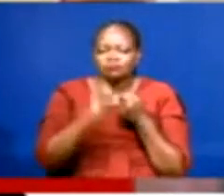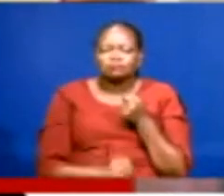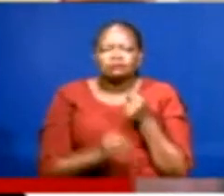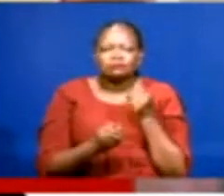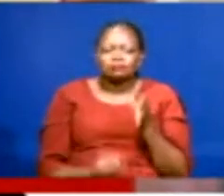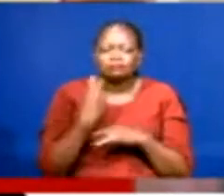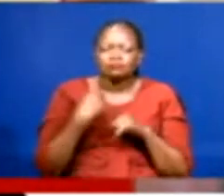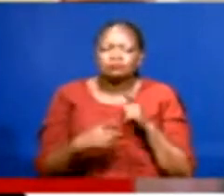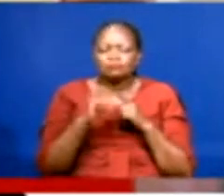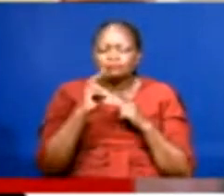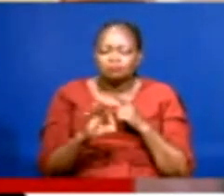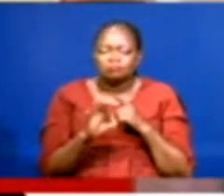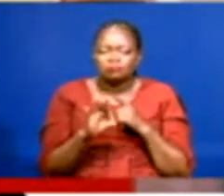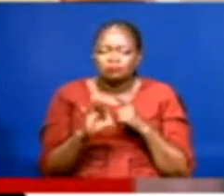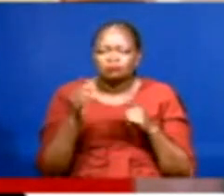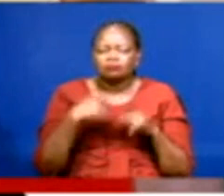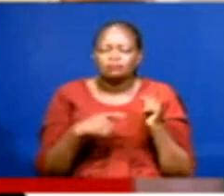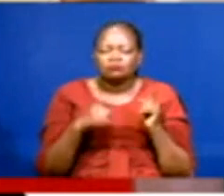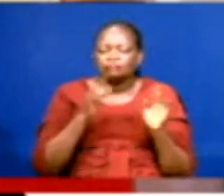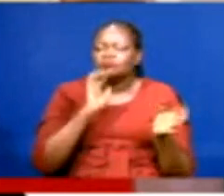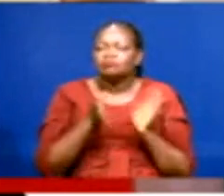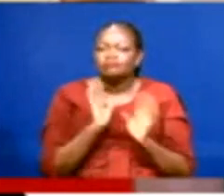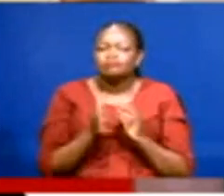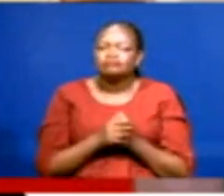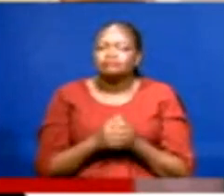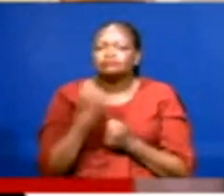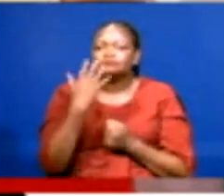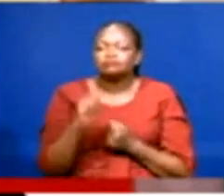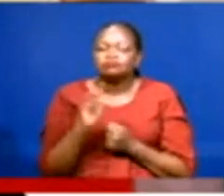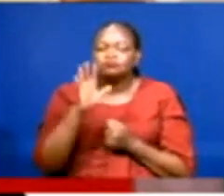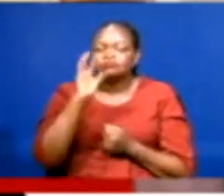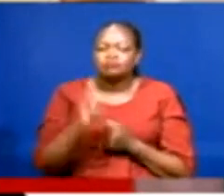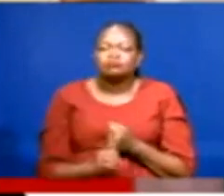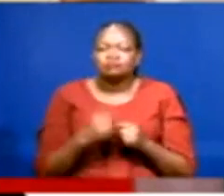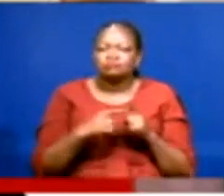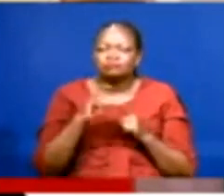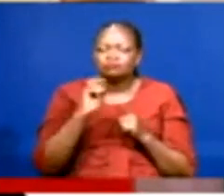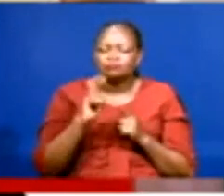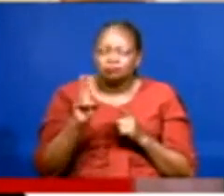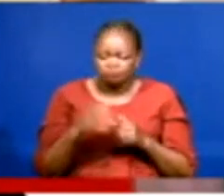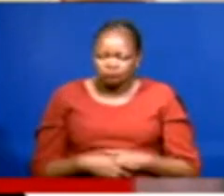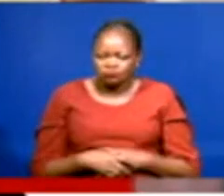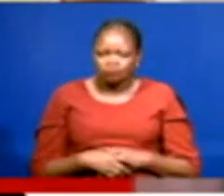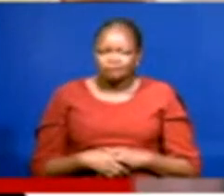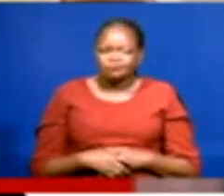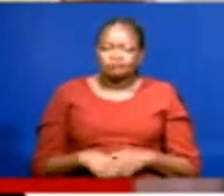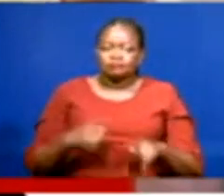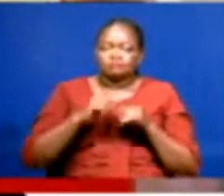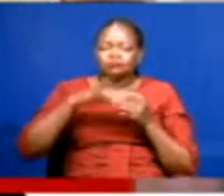in 2023 from the estimated 5.5% in 2022. But